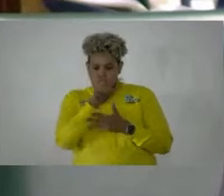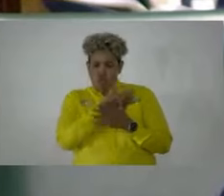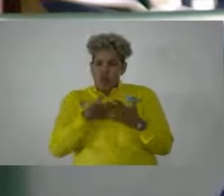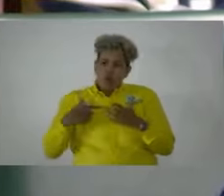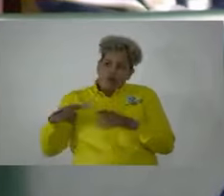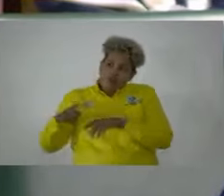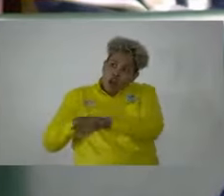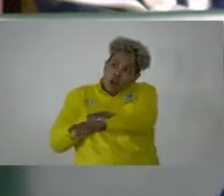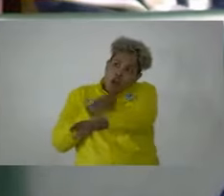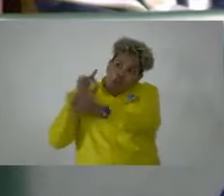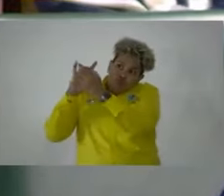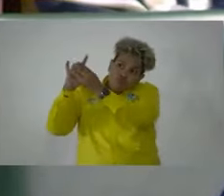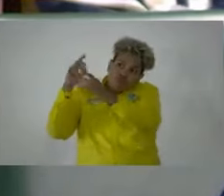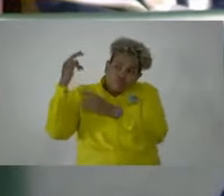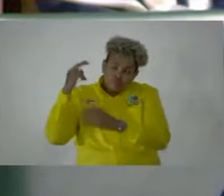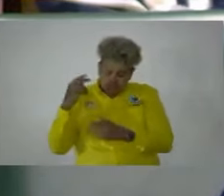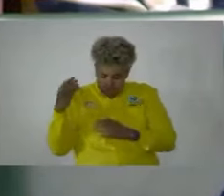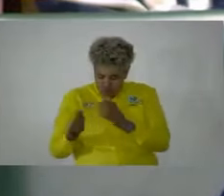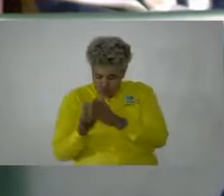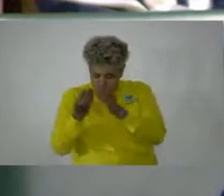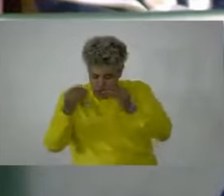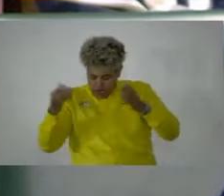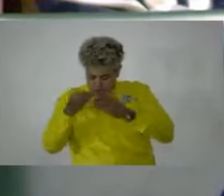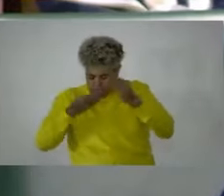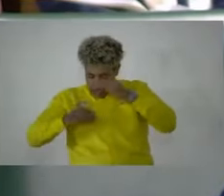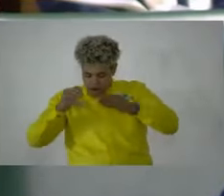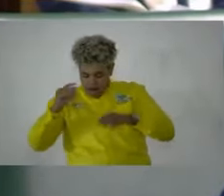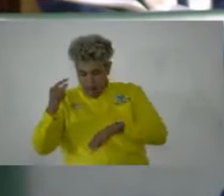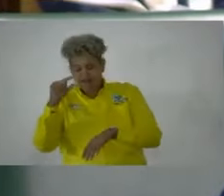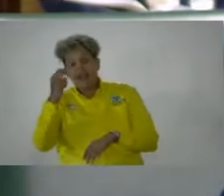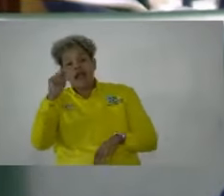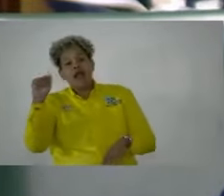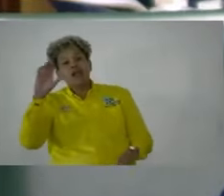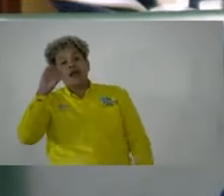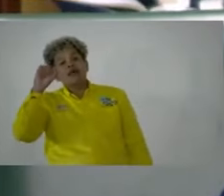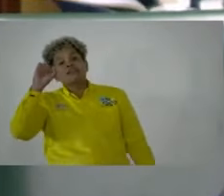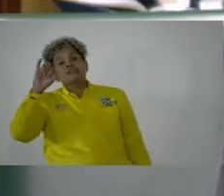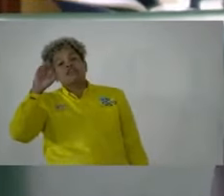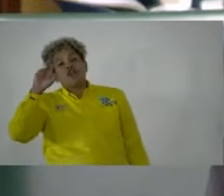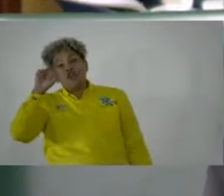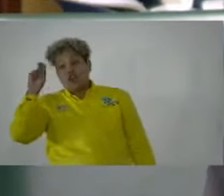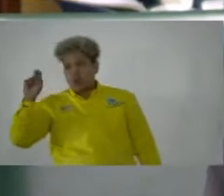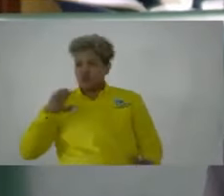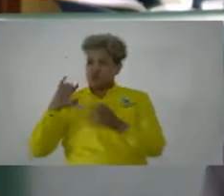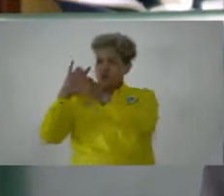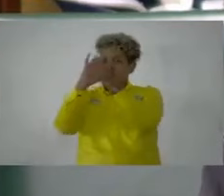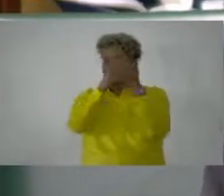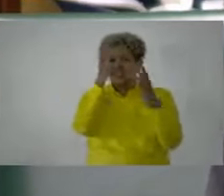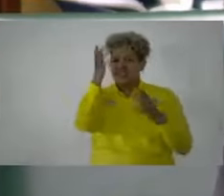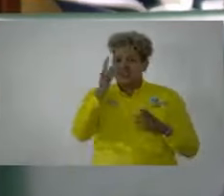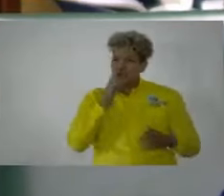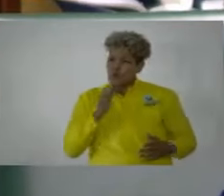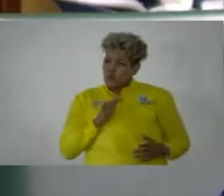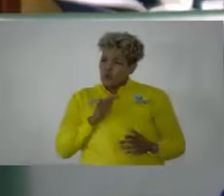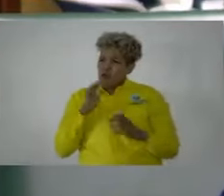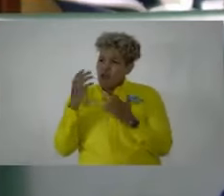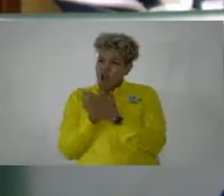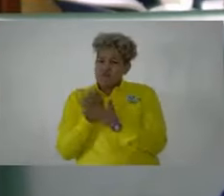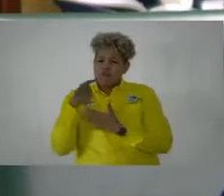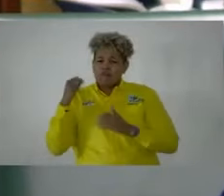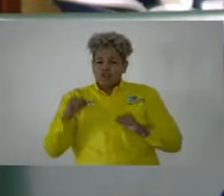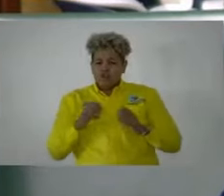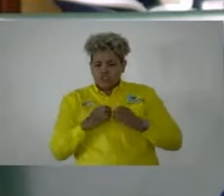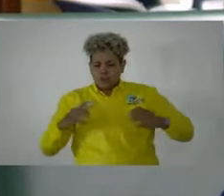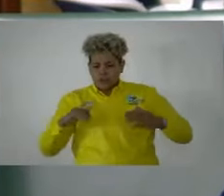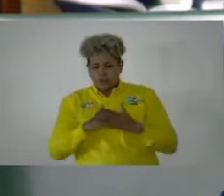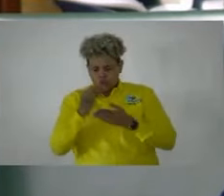historical connections with the fast-growing economies of Ghana and Sierra Leone. There are therefore tremendous opportunities for us to build out